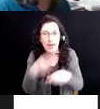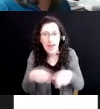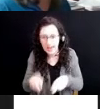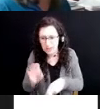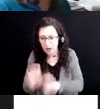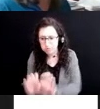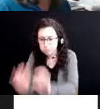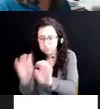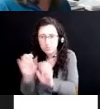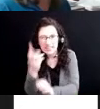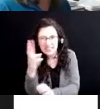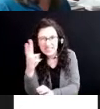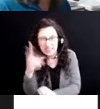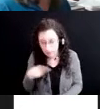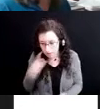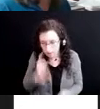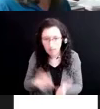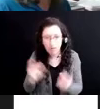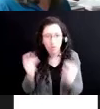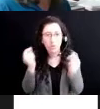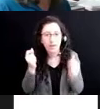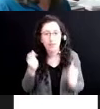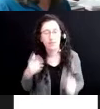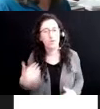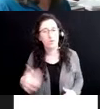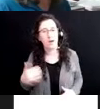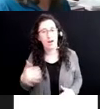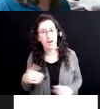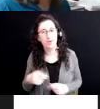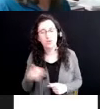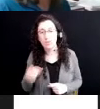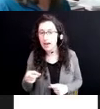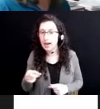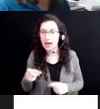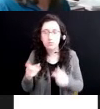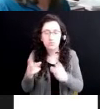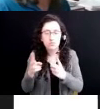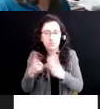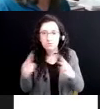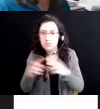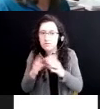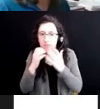root wad was highly valuable, more so than this